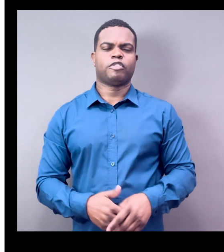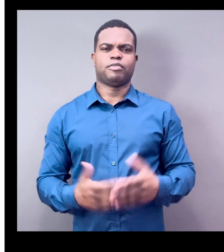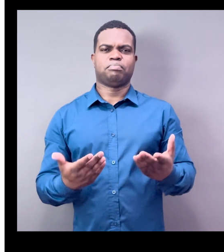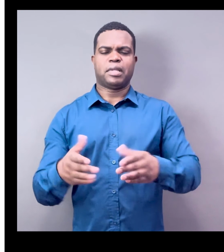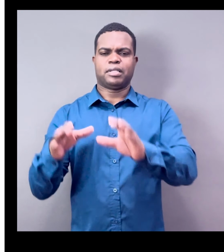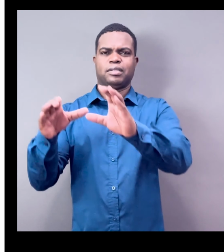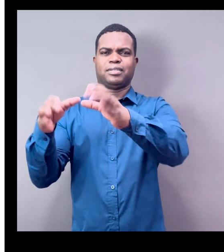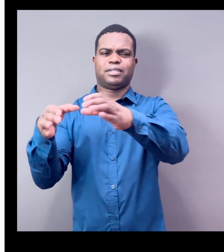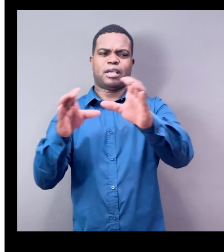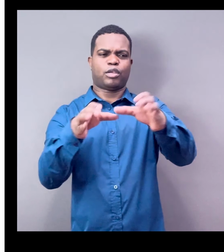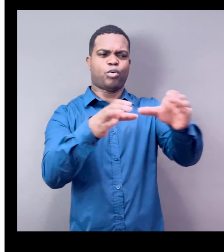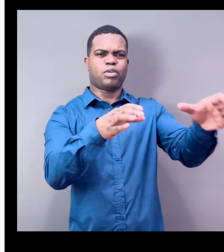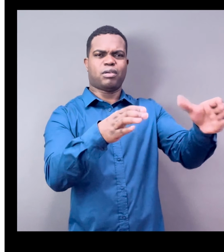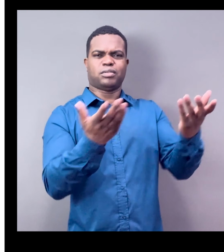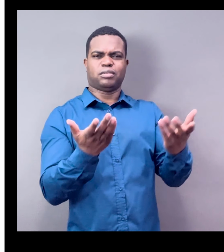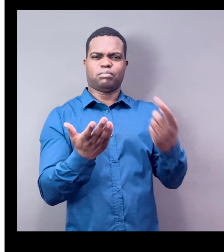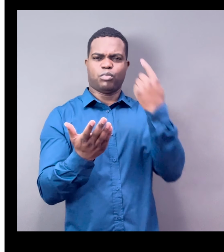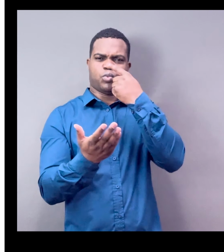Who are stakeholders?